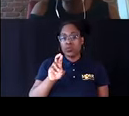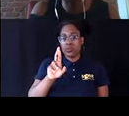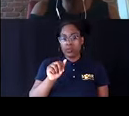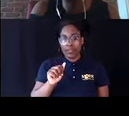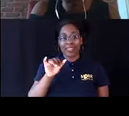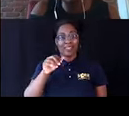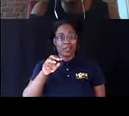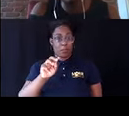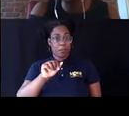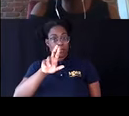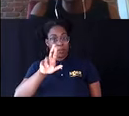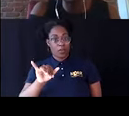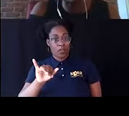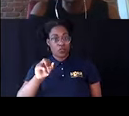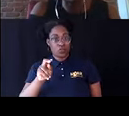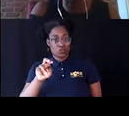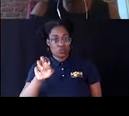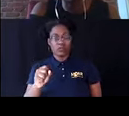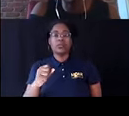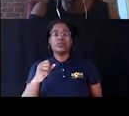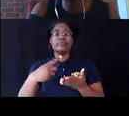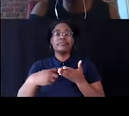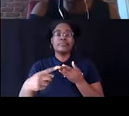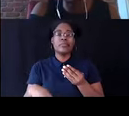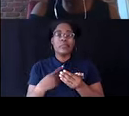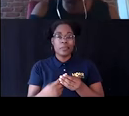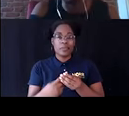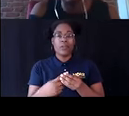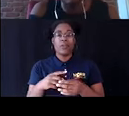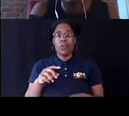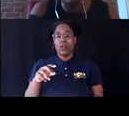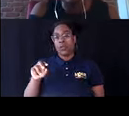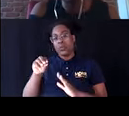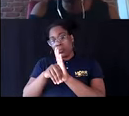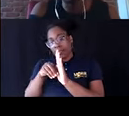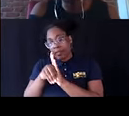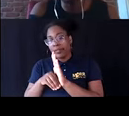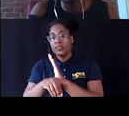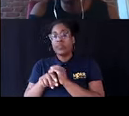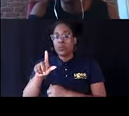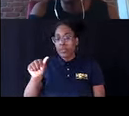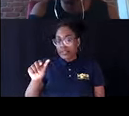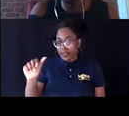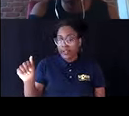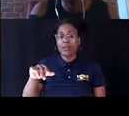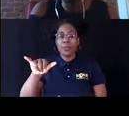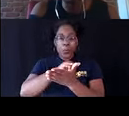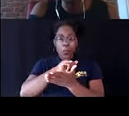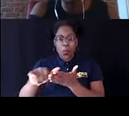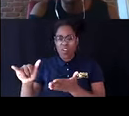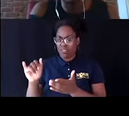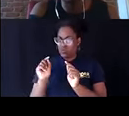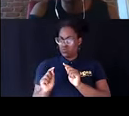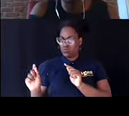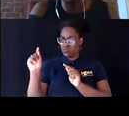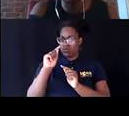she has from her community in Louisiana and in New Orleans and in New York. She came to the